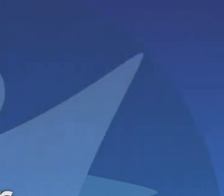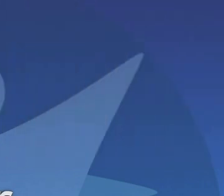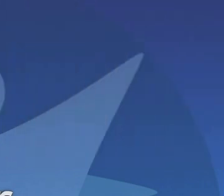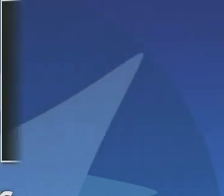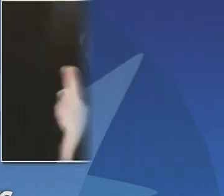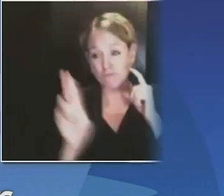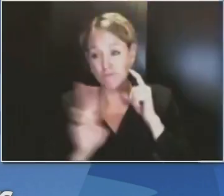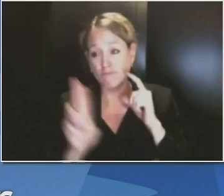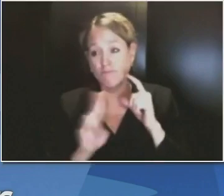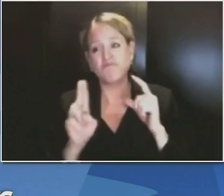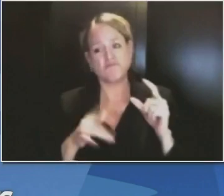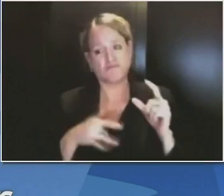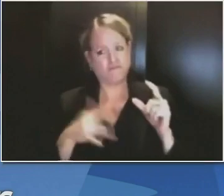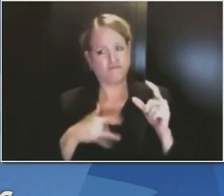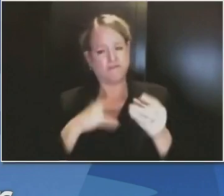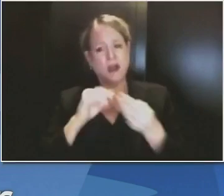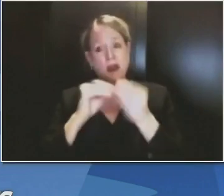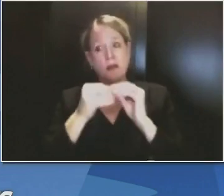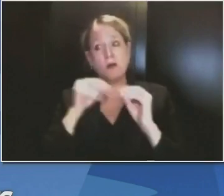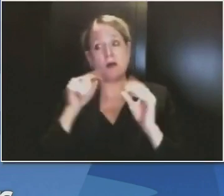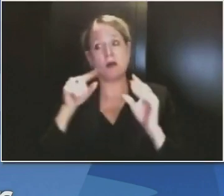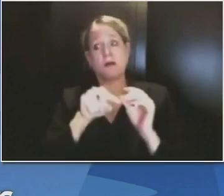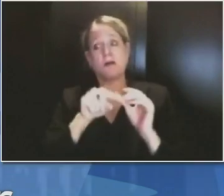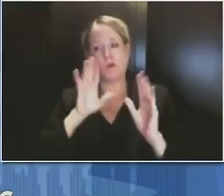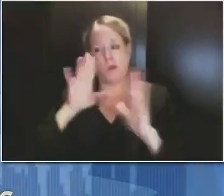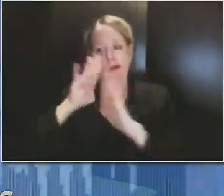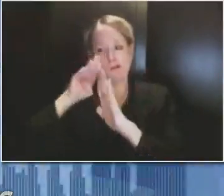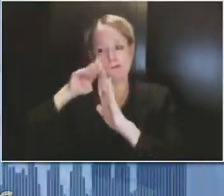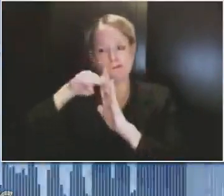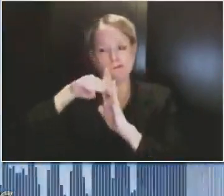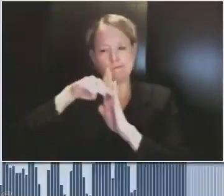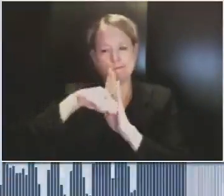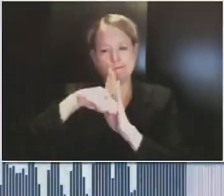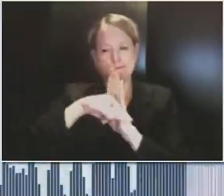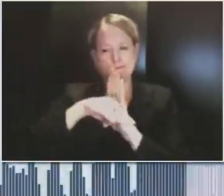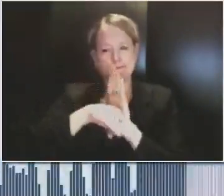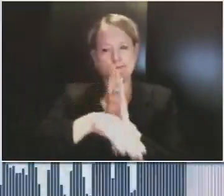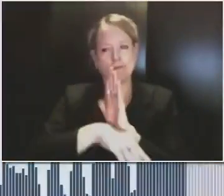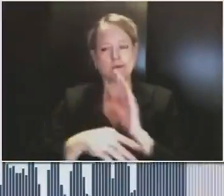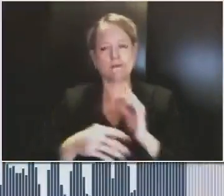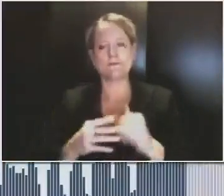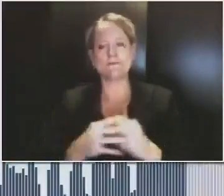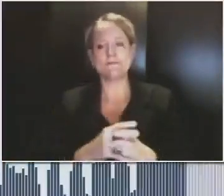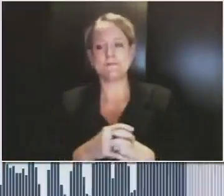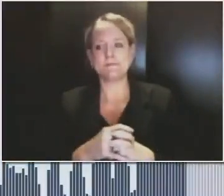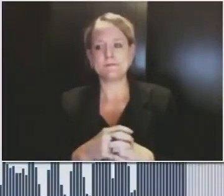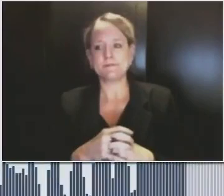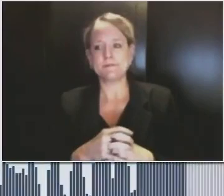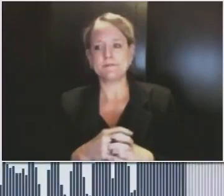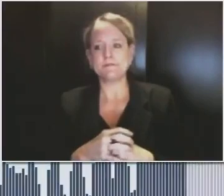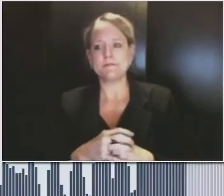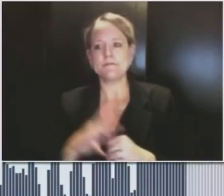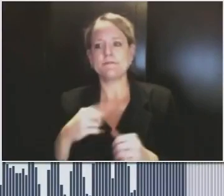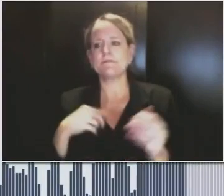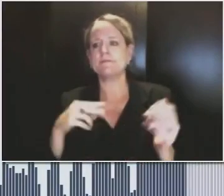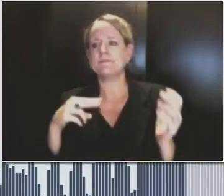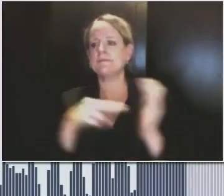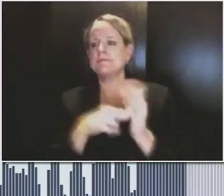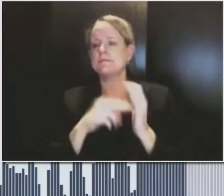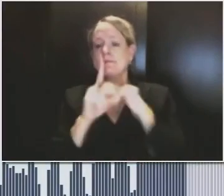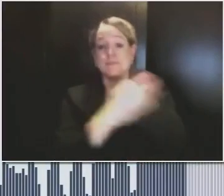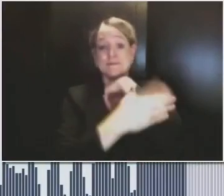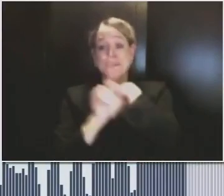in relationship to the mask order in that particular county, and they had their highest case counts of about